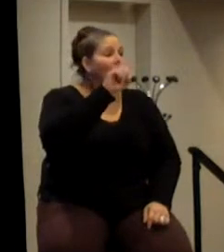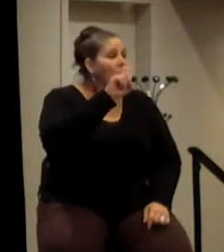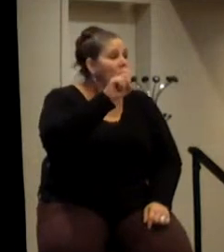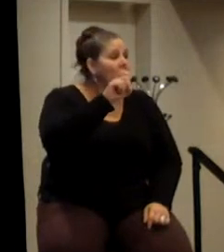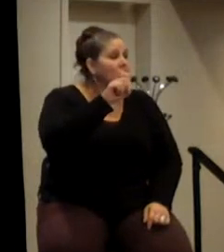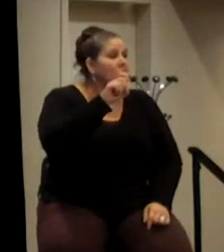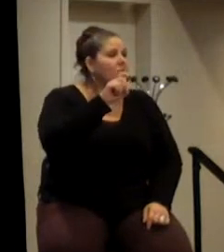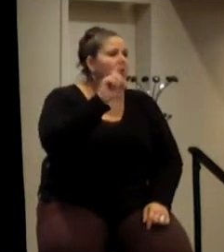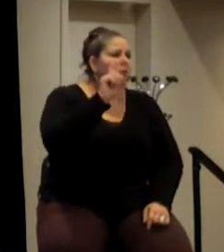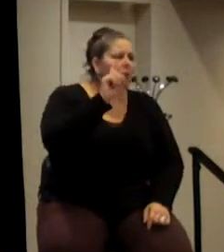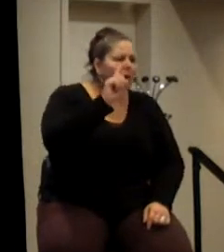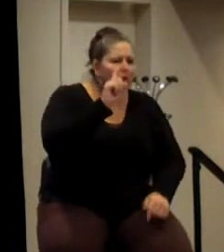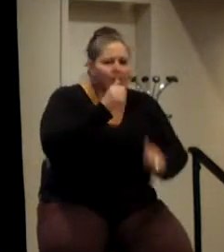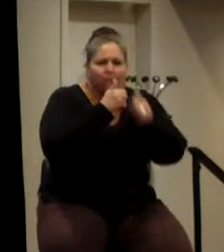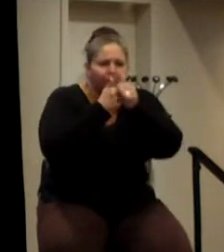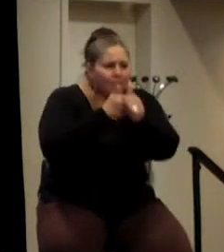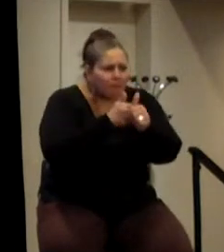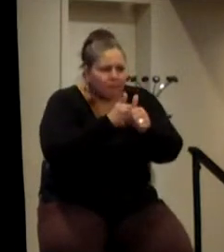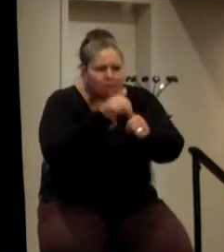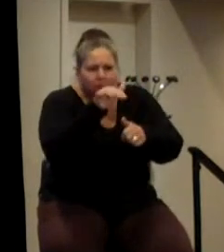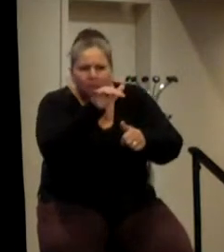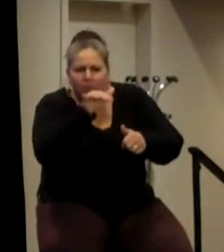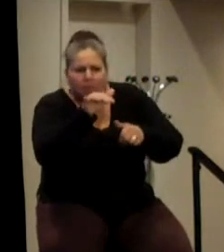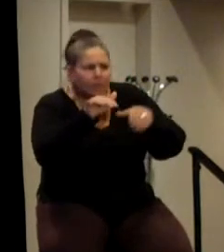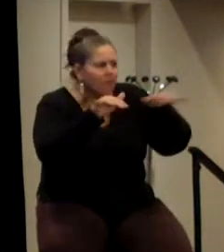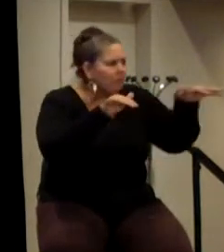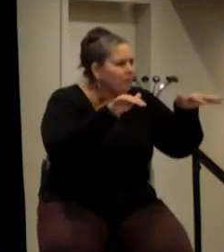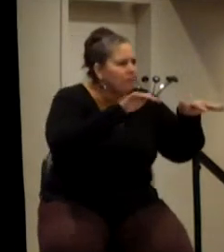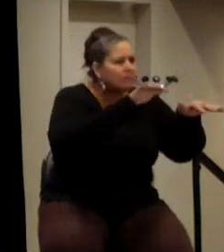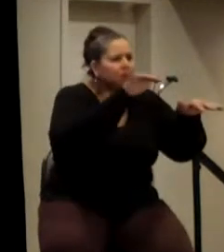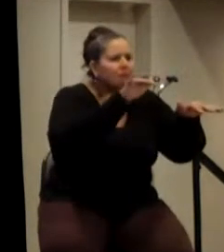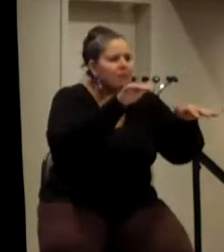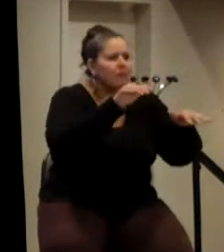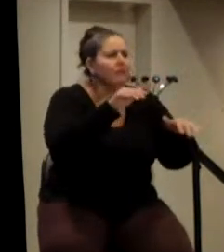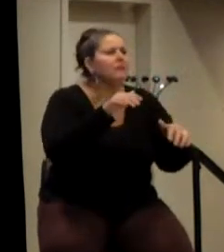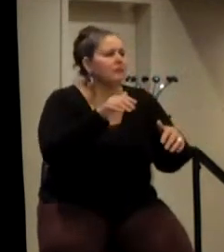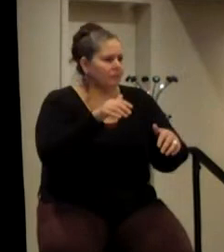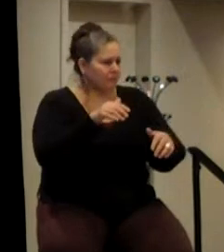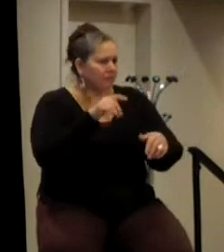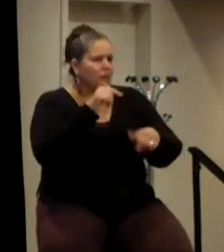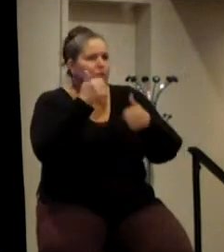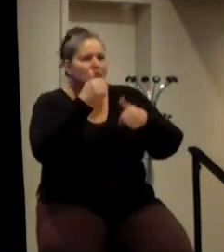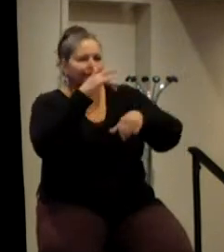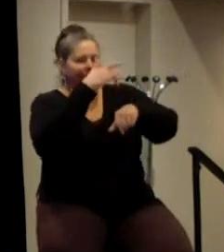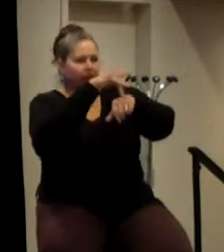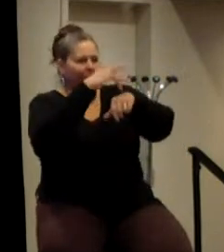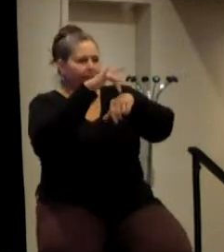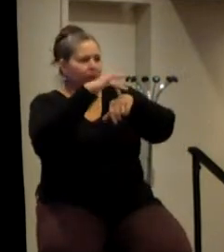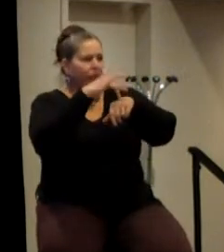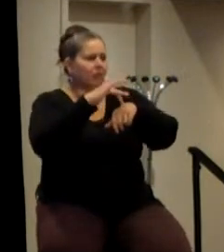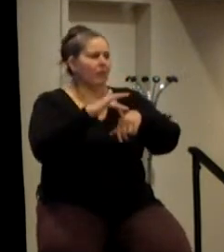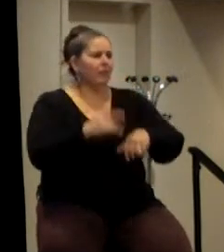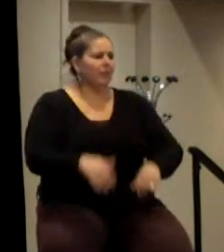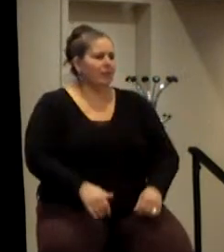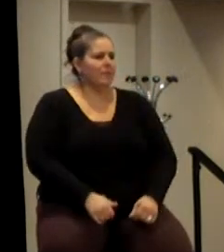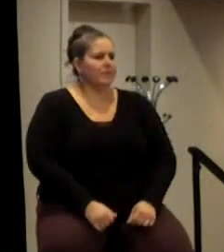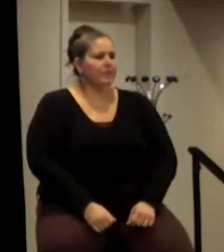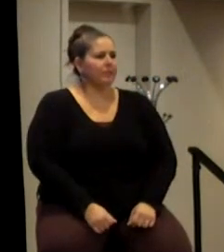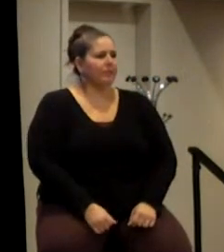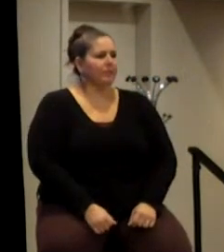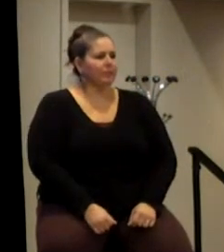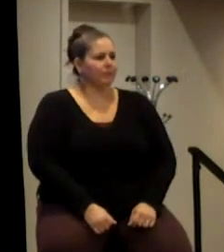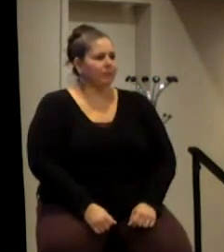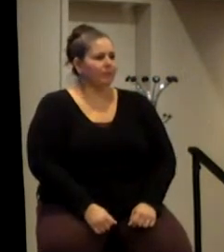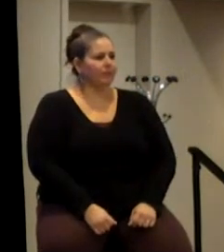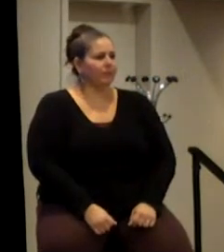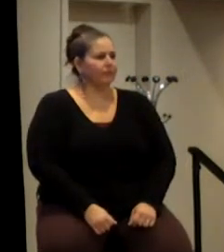at different gaps. We know the city of Syracuse is lagging overall when we look at